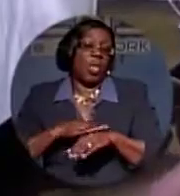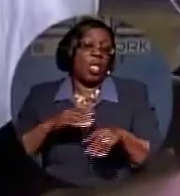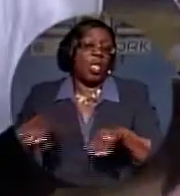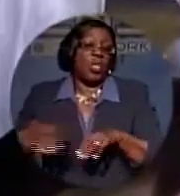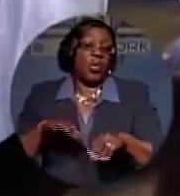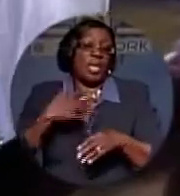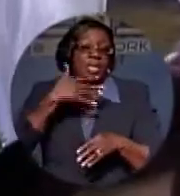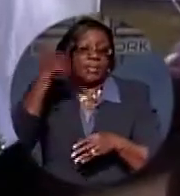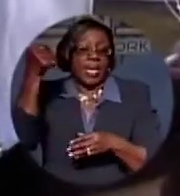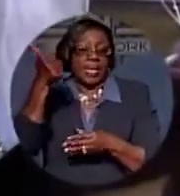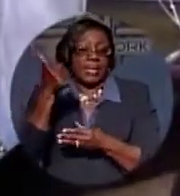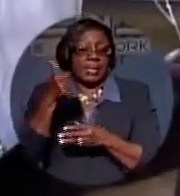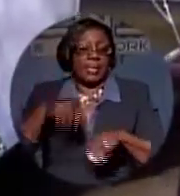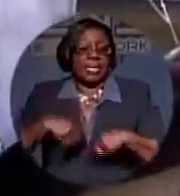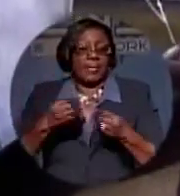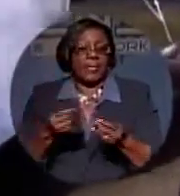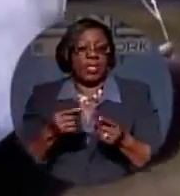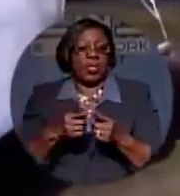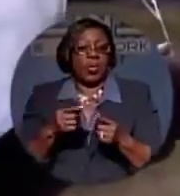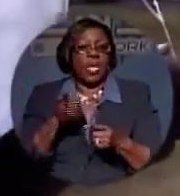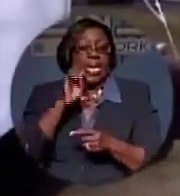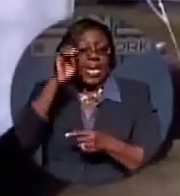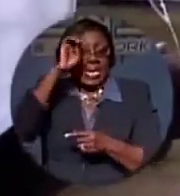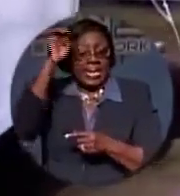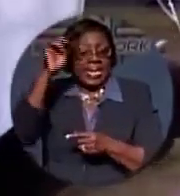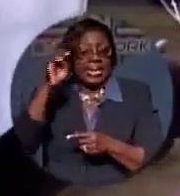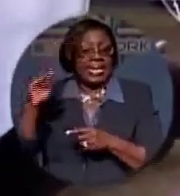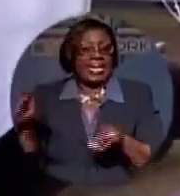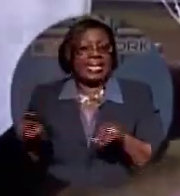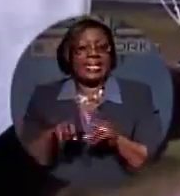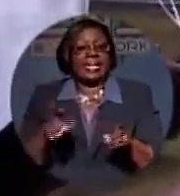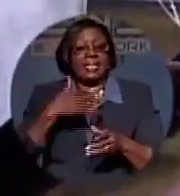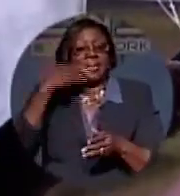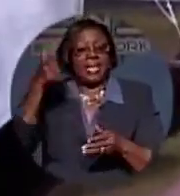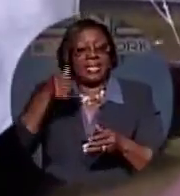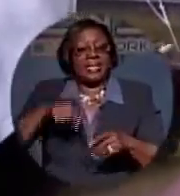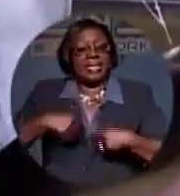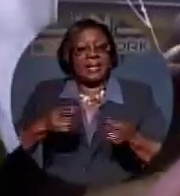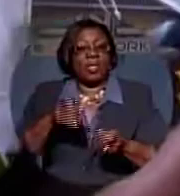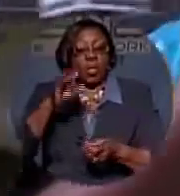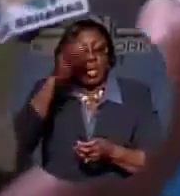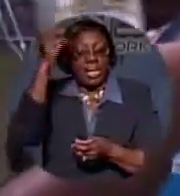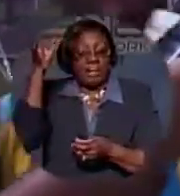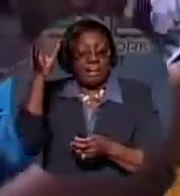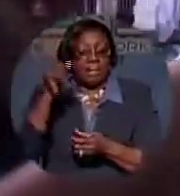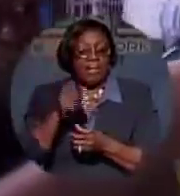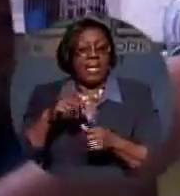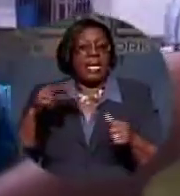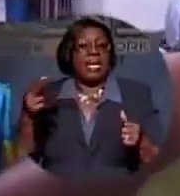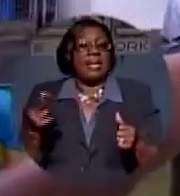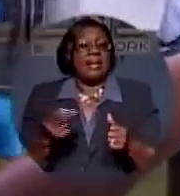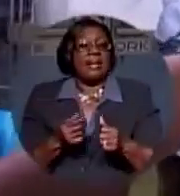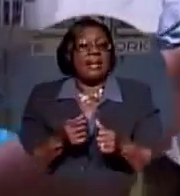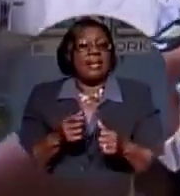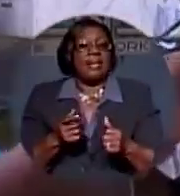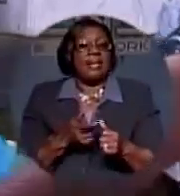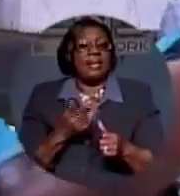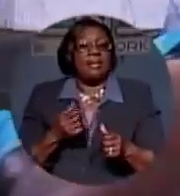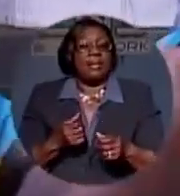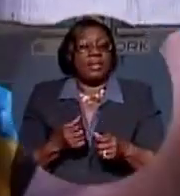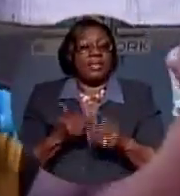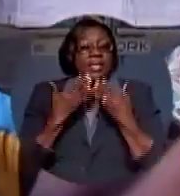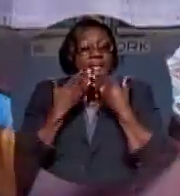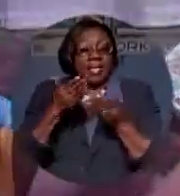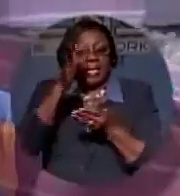his best to give it to Ian, and Ian did his best to give it off to Cliff. The second leg out of it. First of all, I